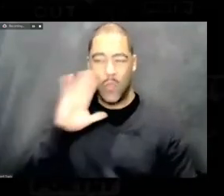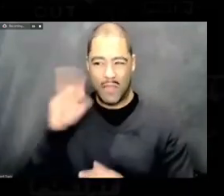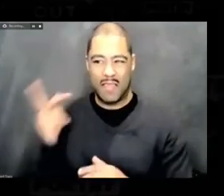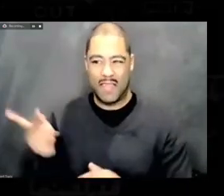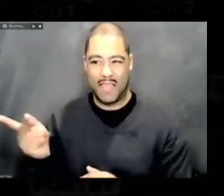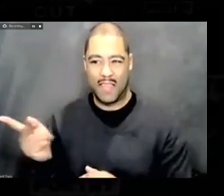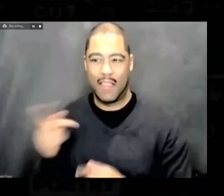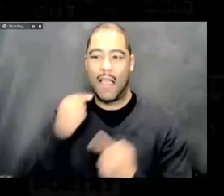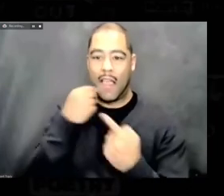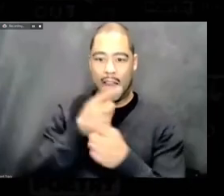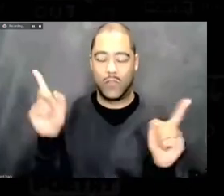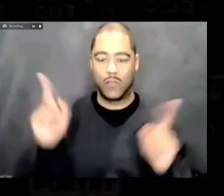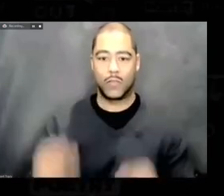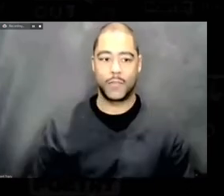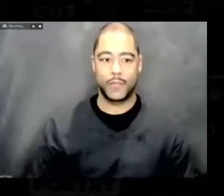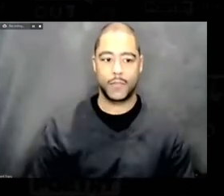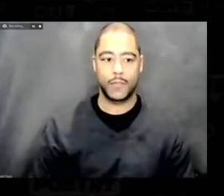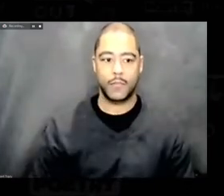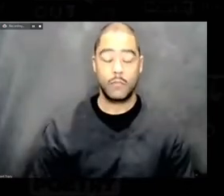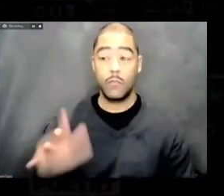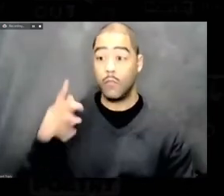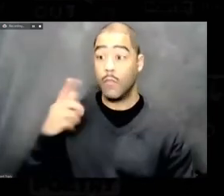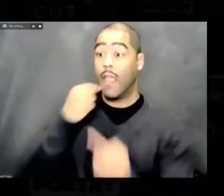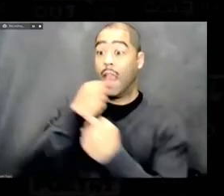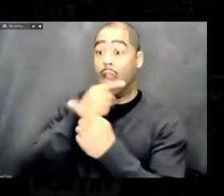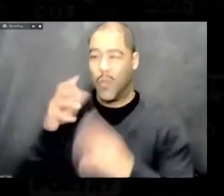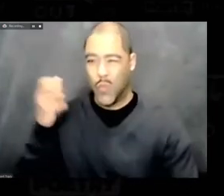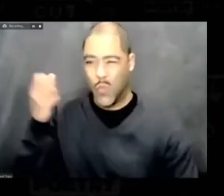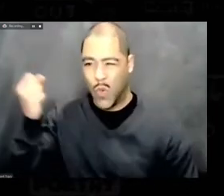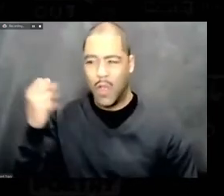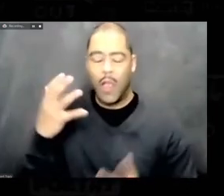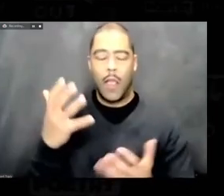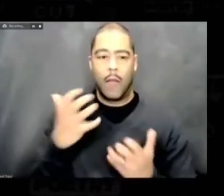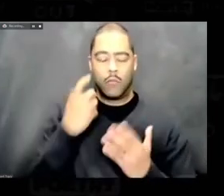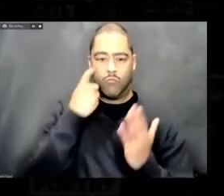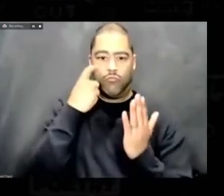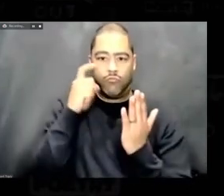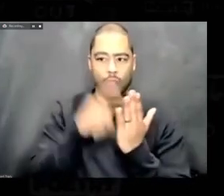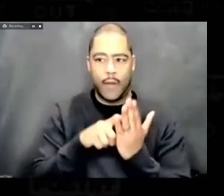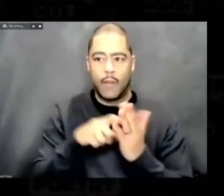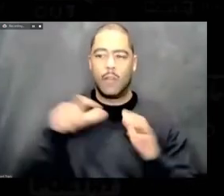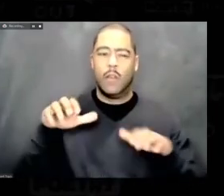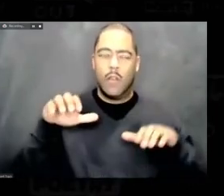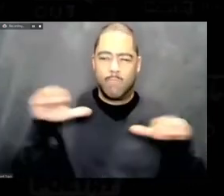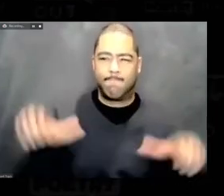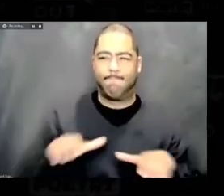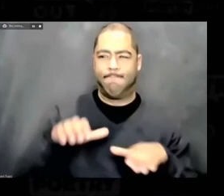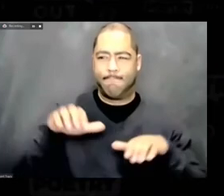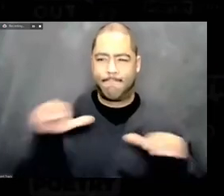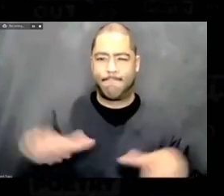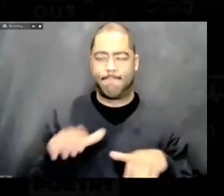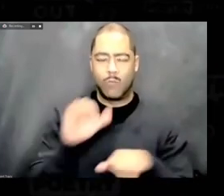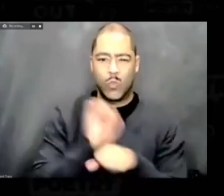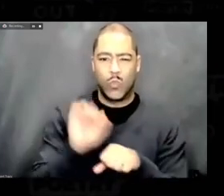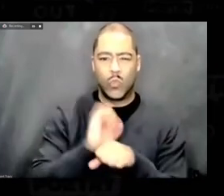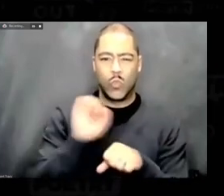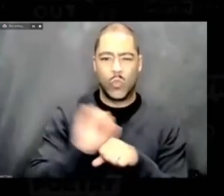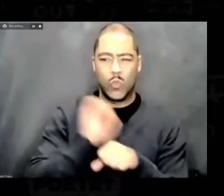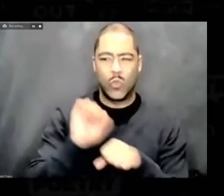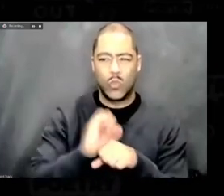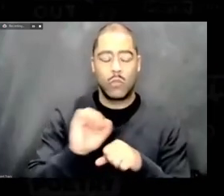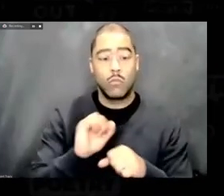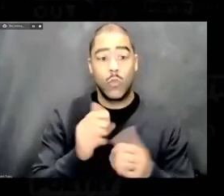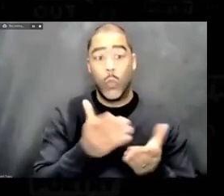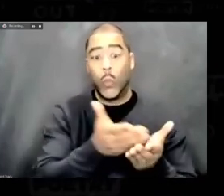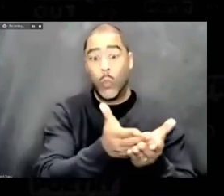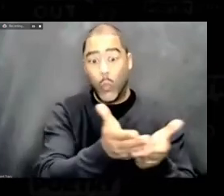prizes, we recognize how much work and effort goes into these performances and to make it this far. All of you are champions of